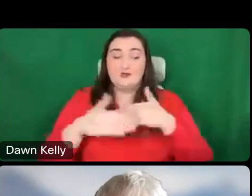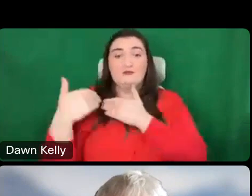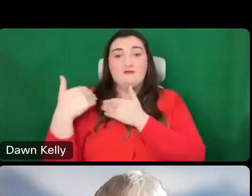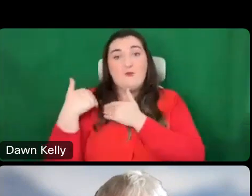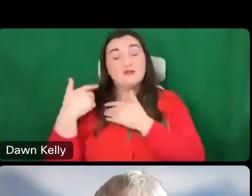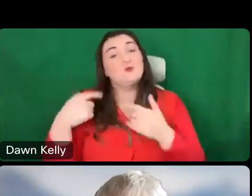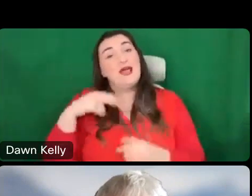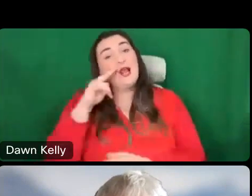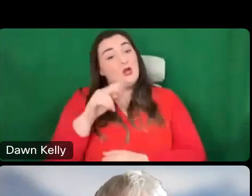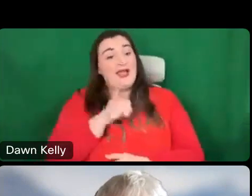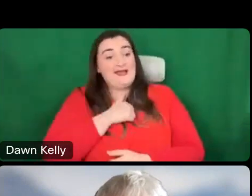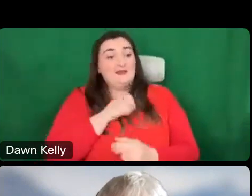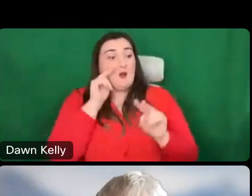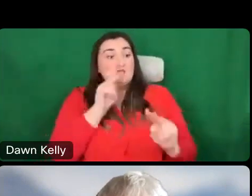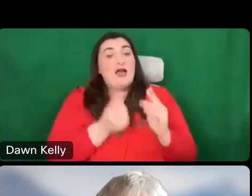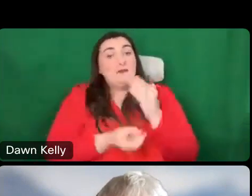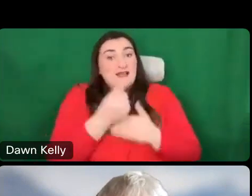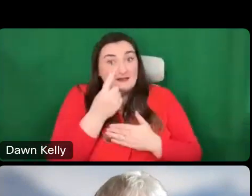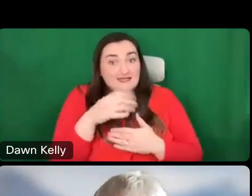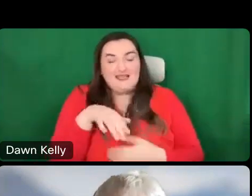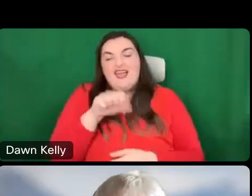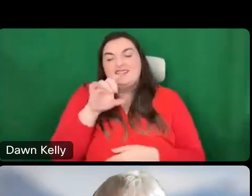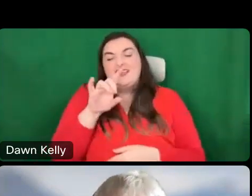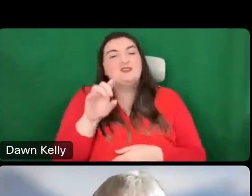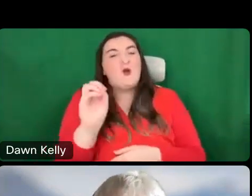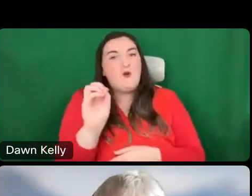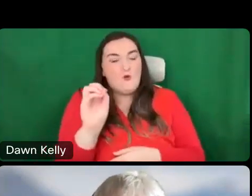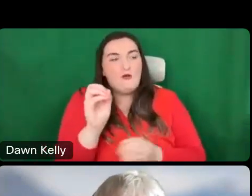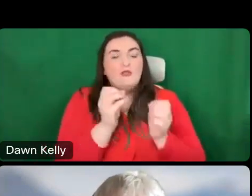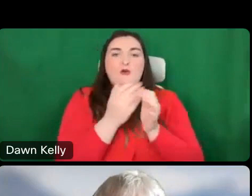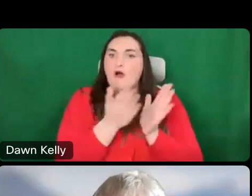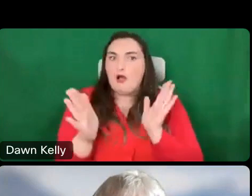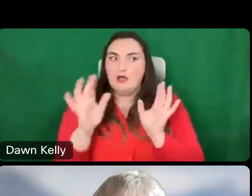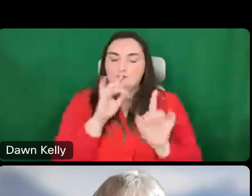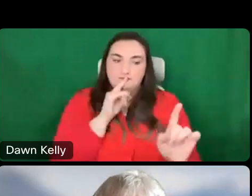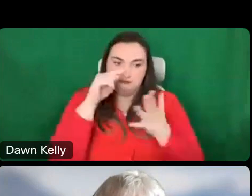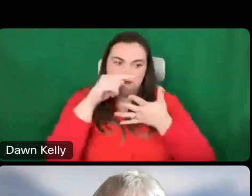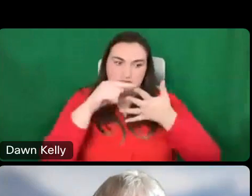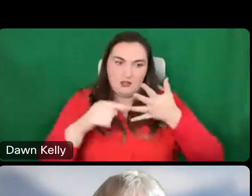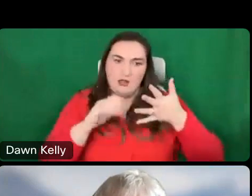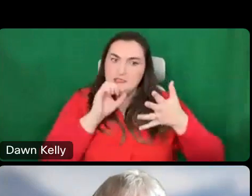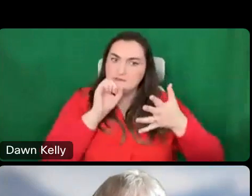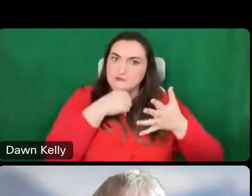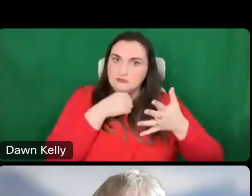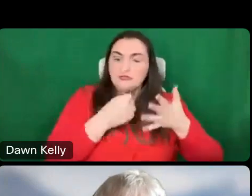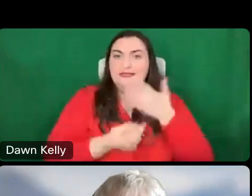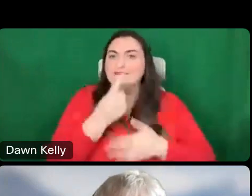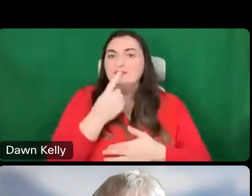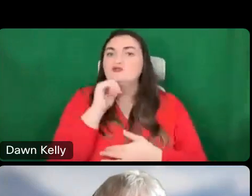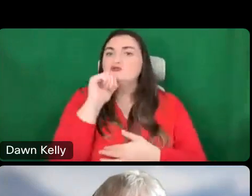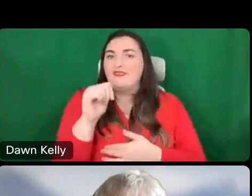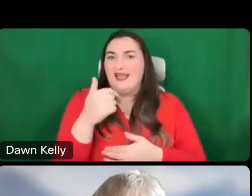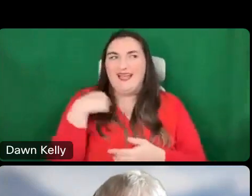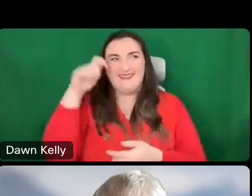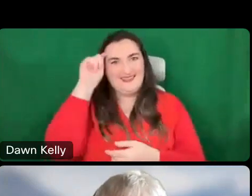at the notifiable incidents as an SHO, they're all extremely serious incidents and not ones that I think an